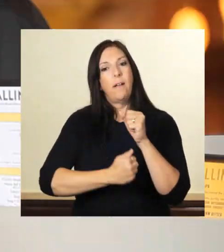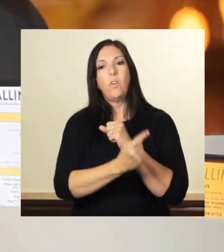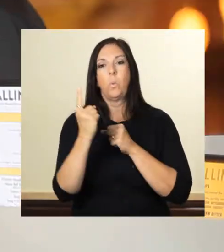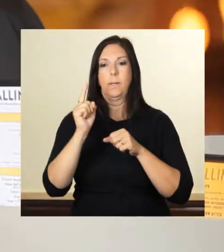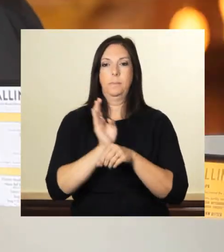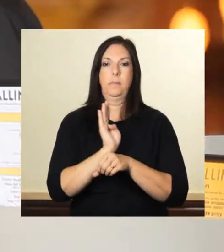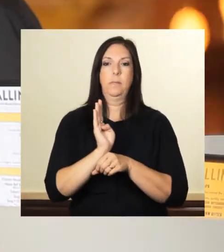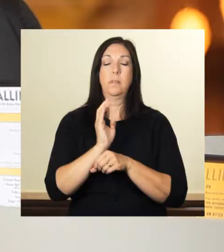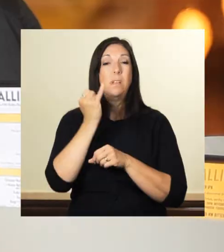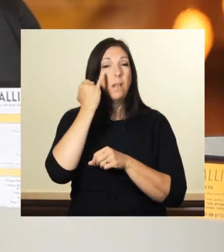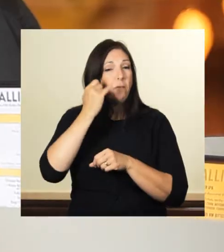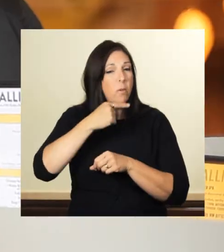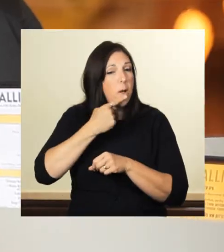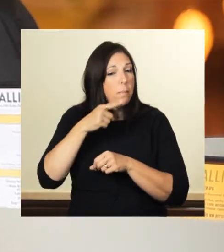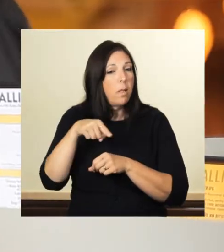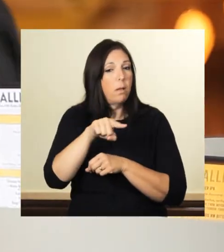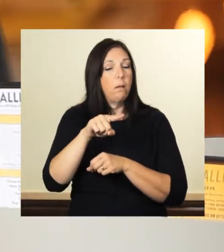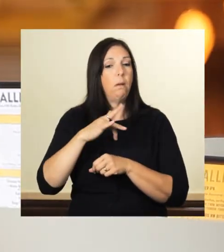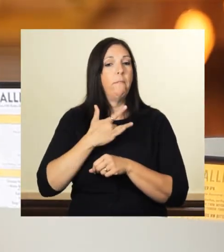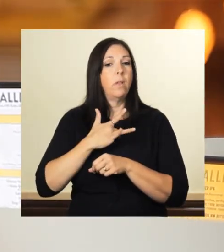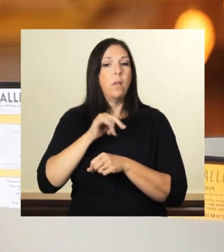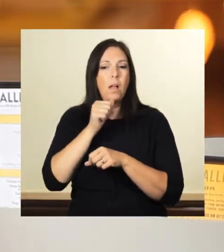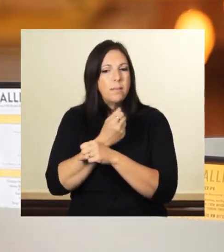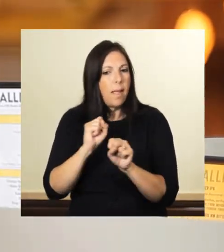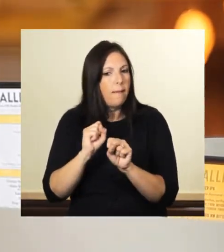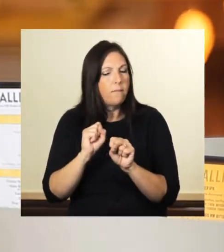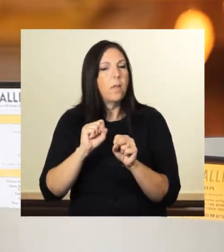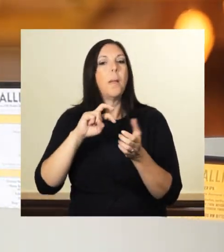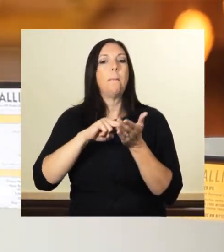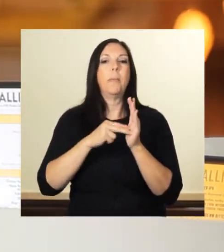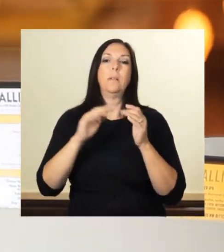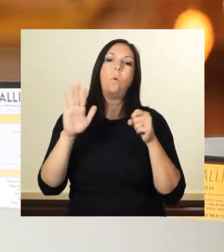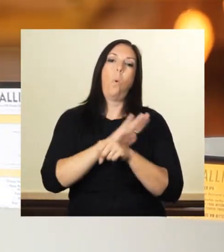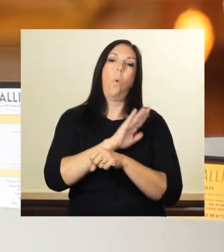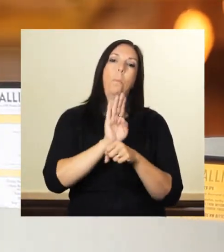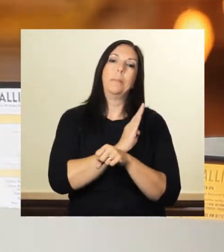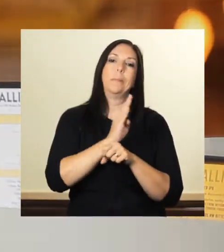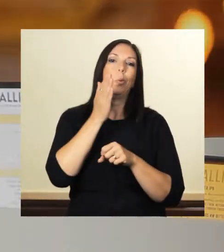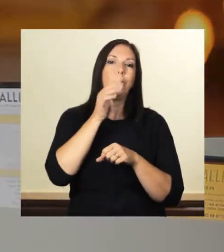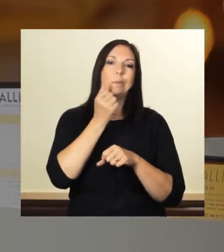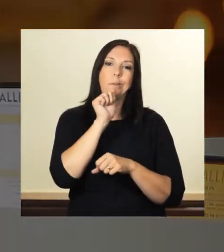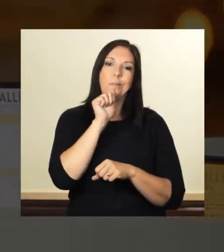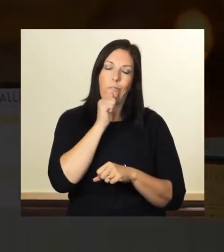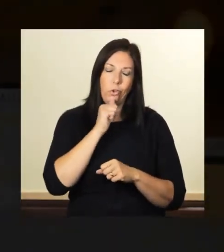everyone's business if the public feels unsafe the entire industry suffers